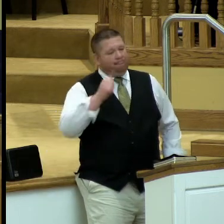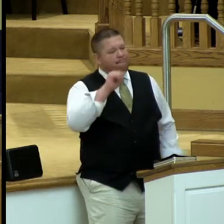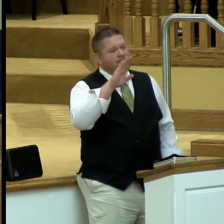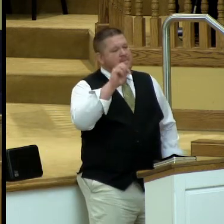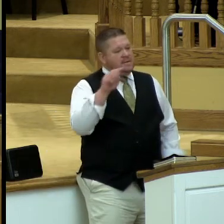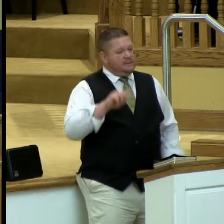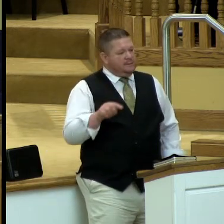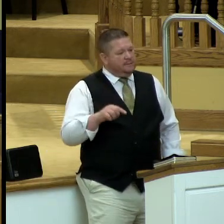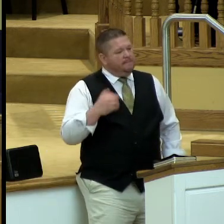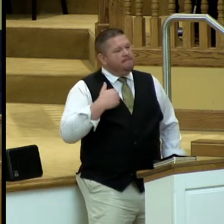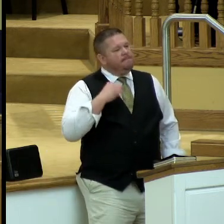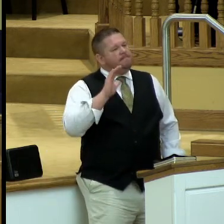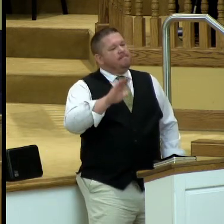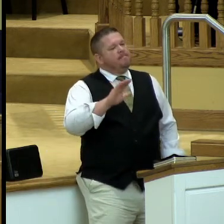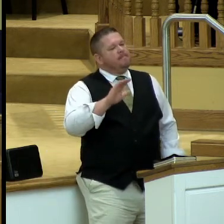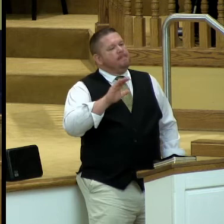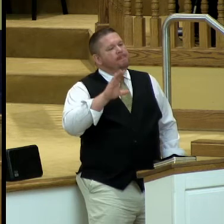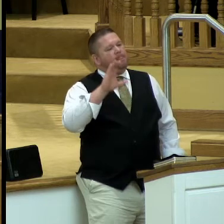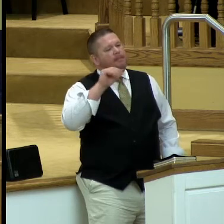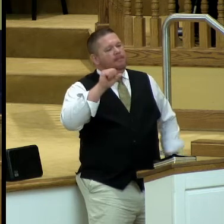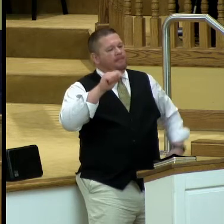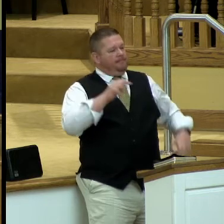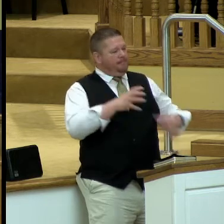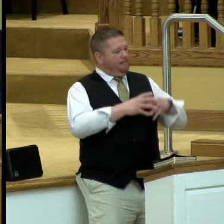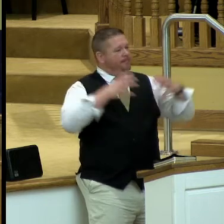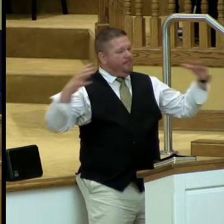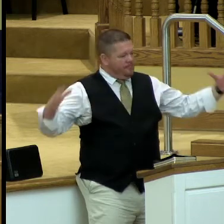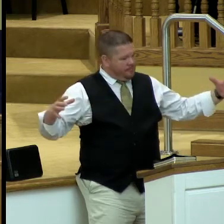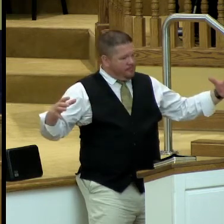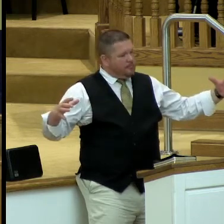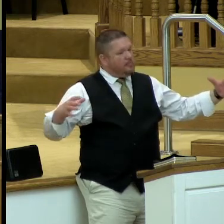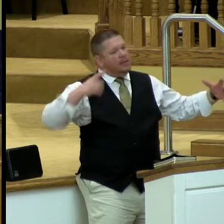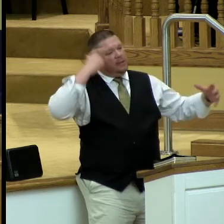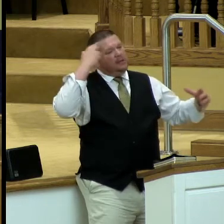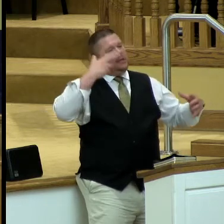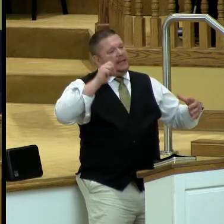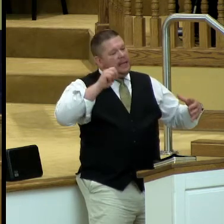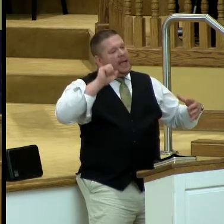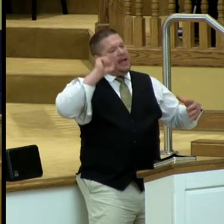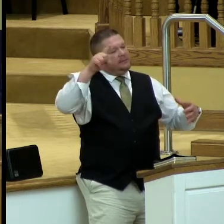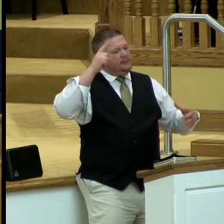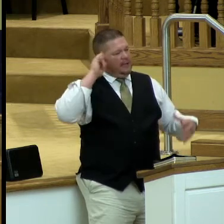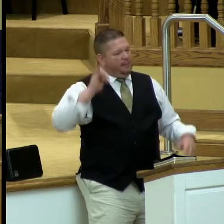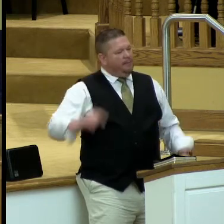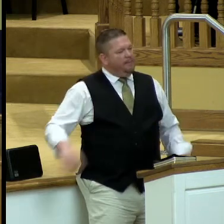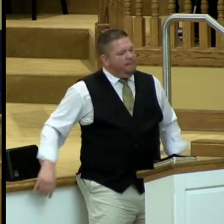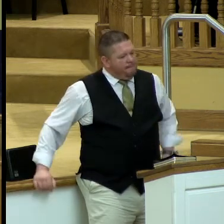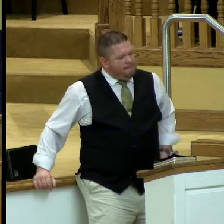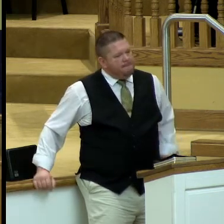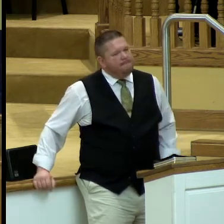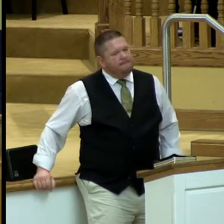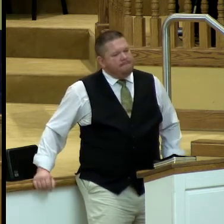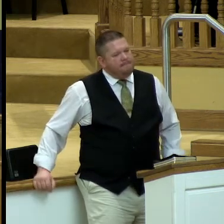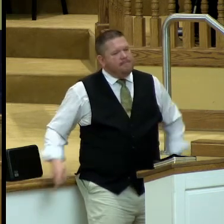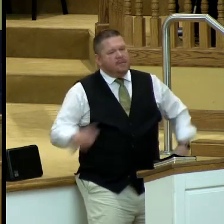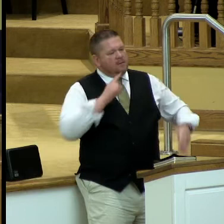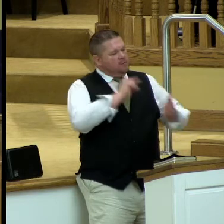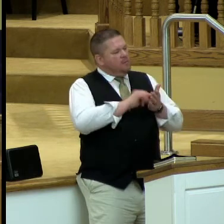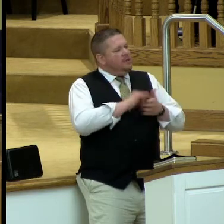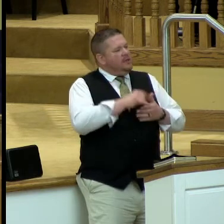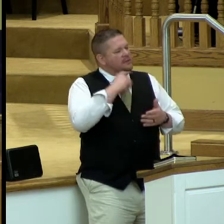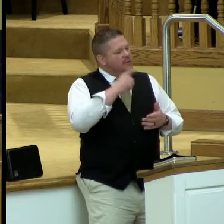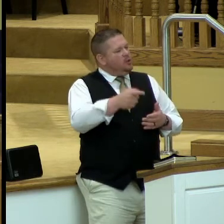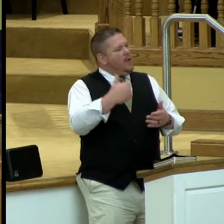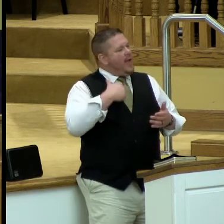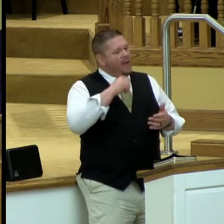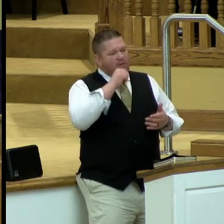Jabez had his coast enlarged because he asked for it. There's scripture that